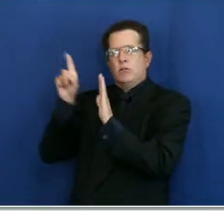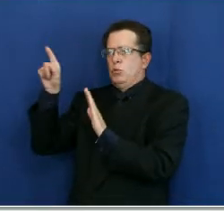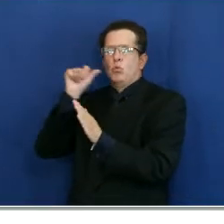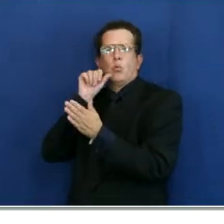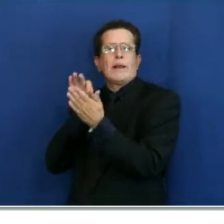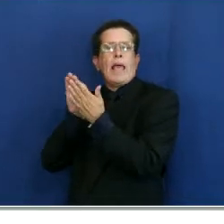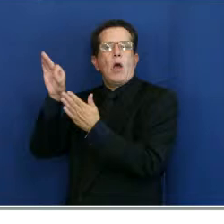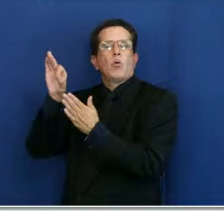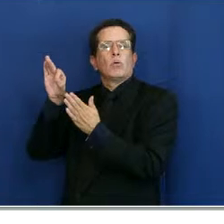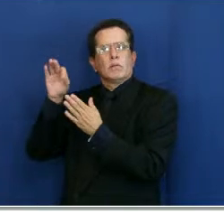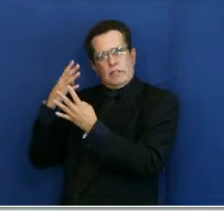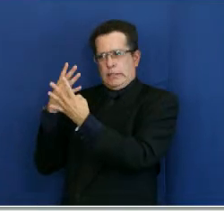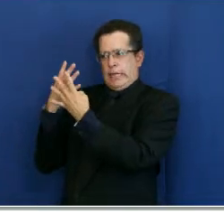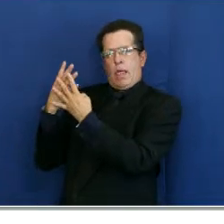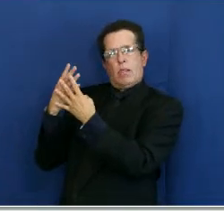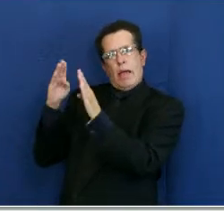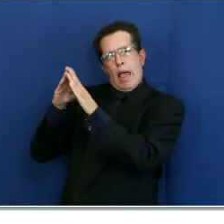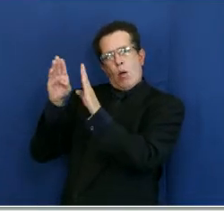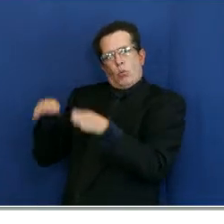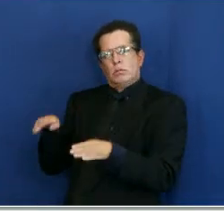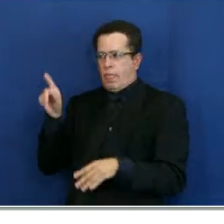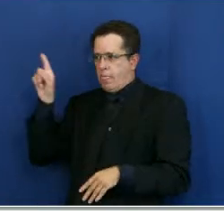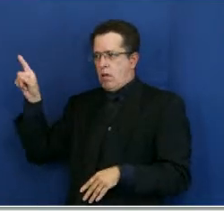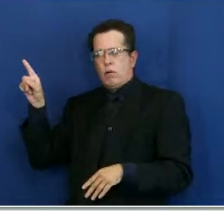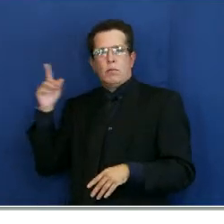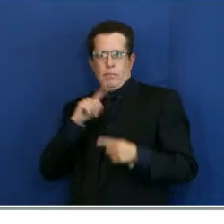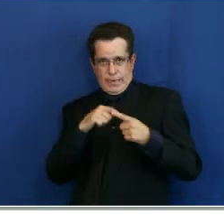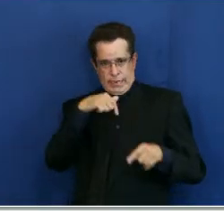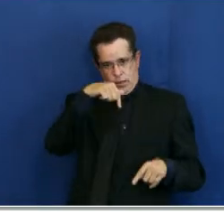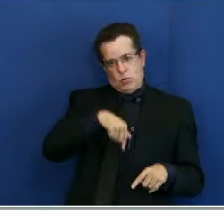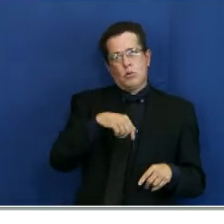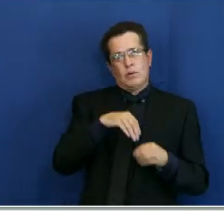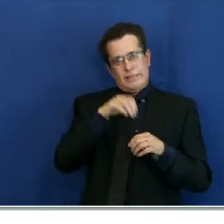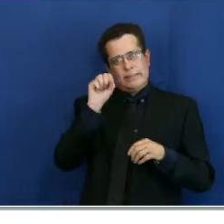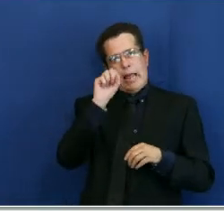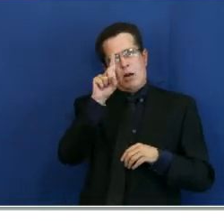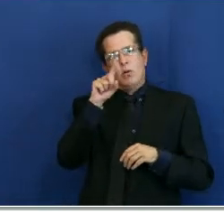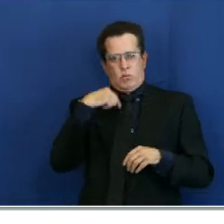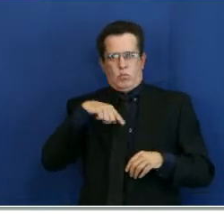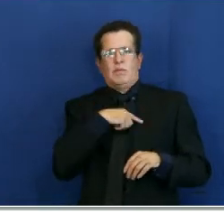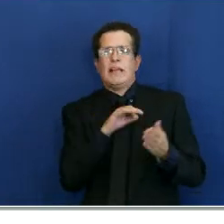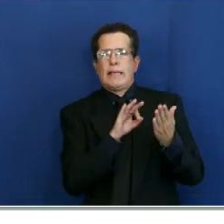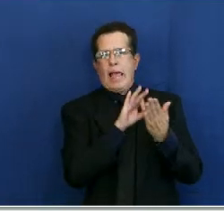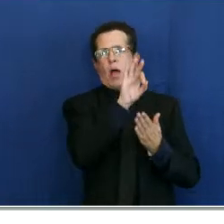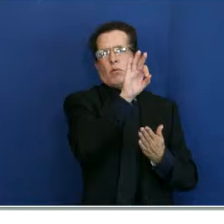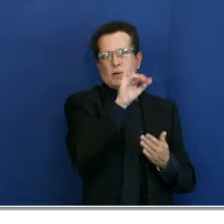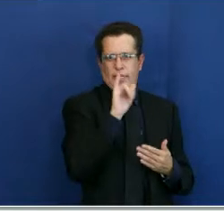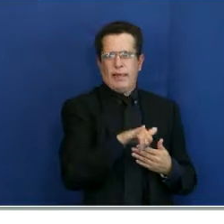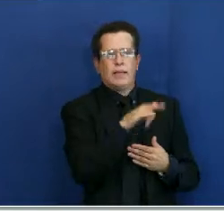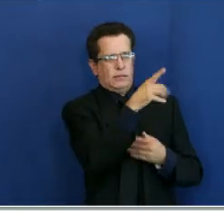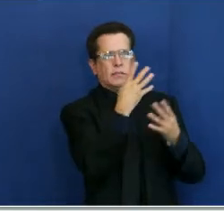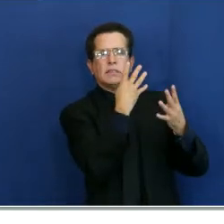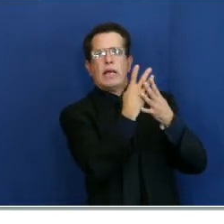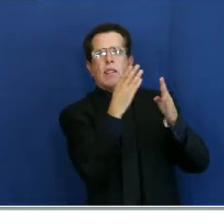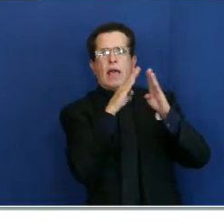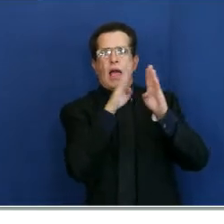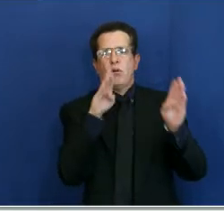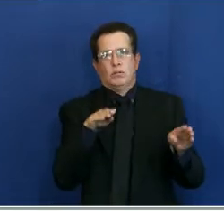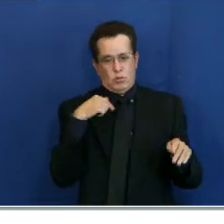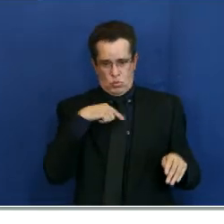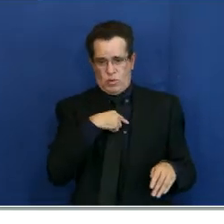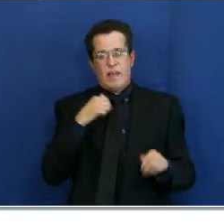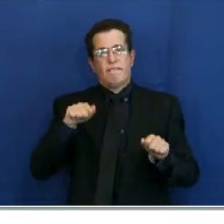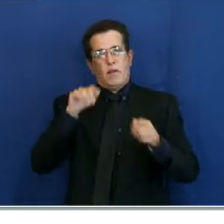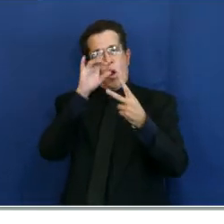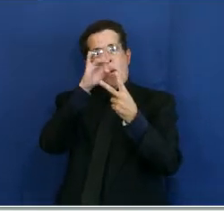inmate cases in their calculations, but the County of San Diego does. And we had the option to do